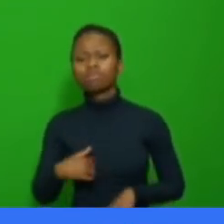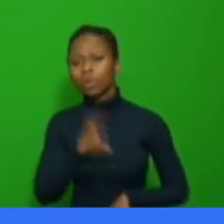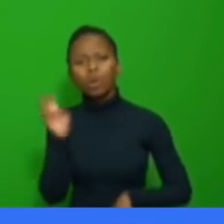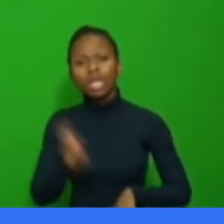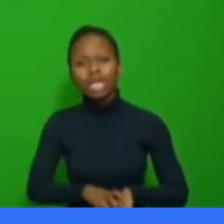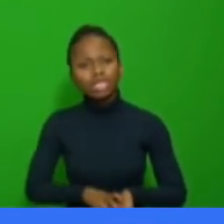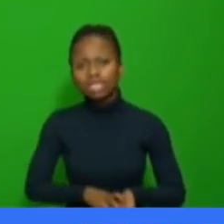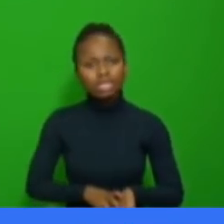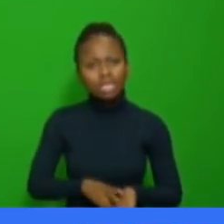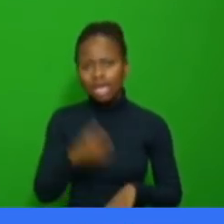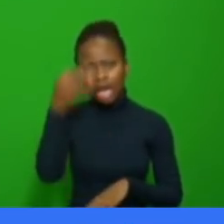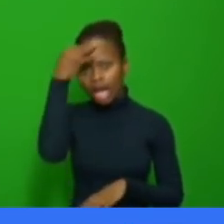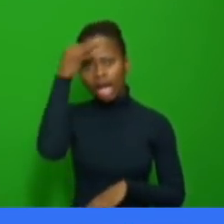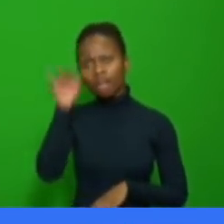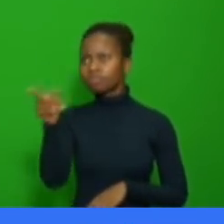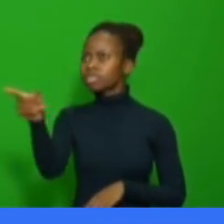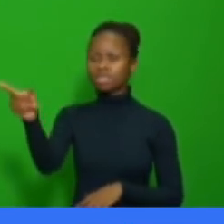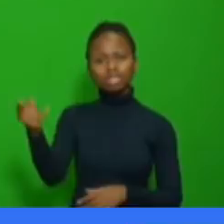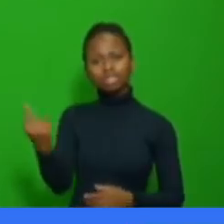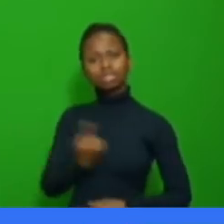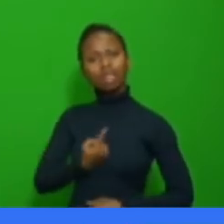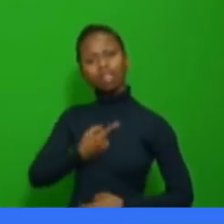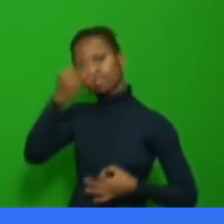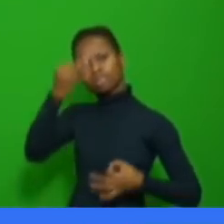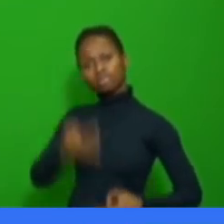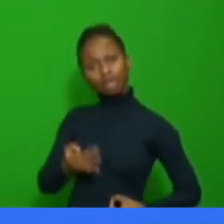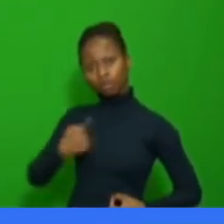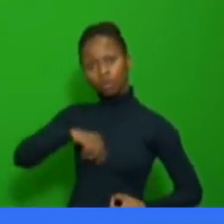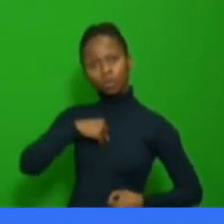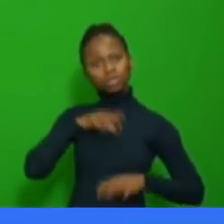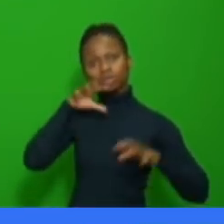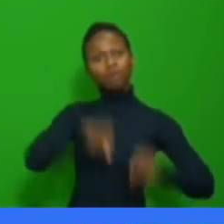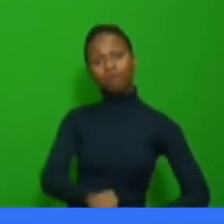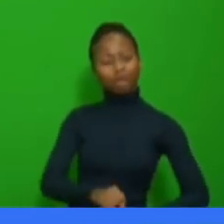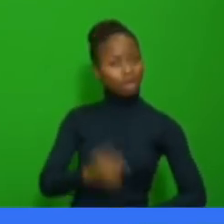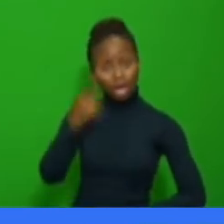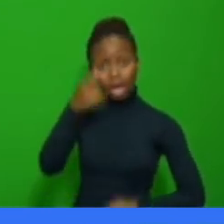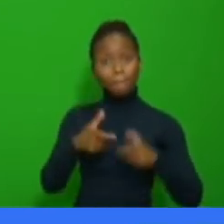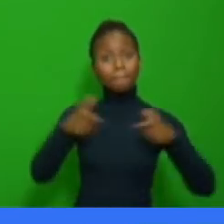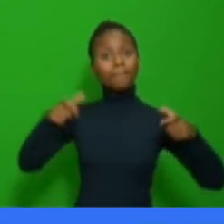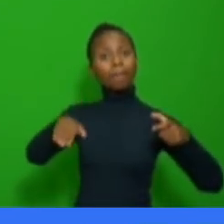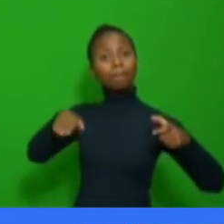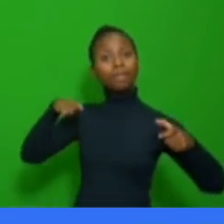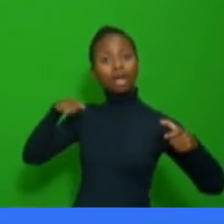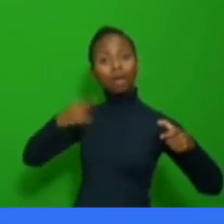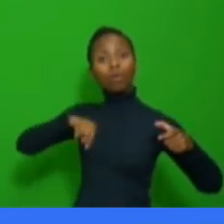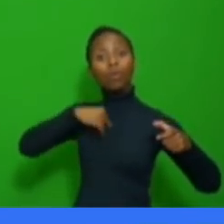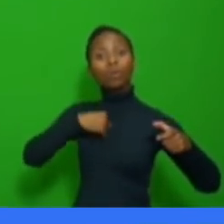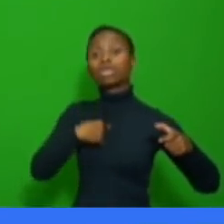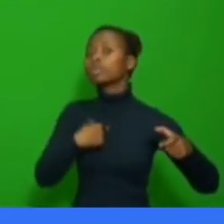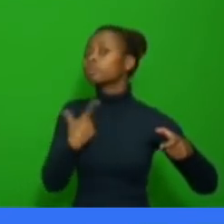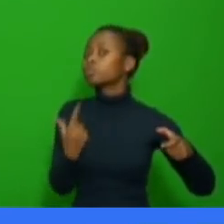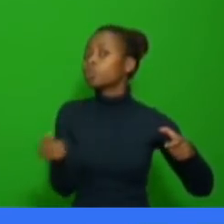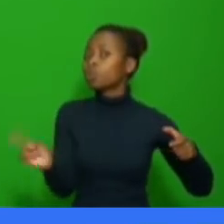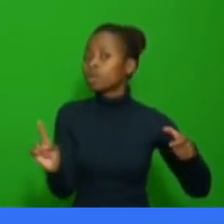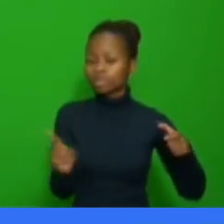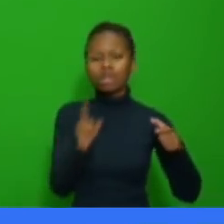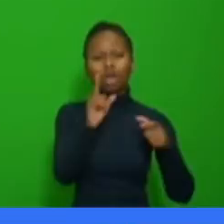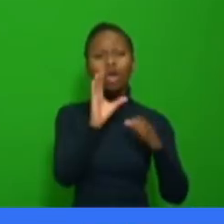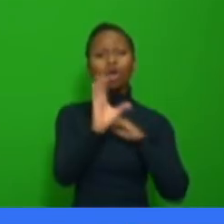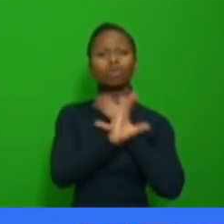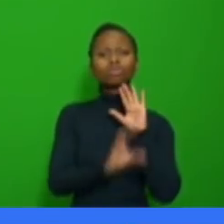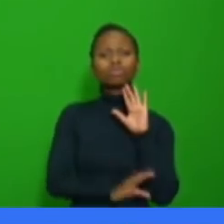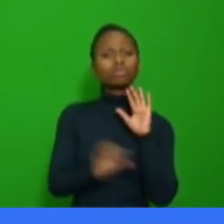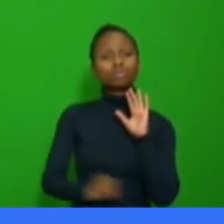or the seventh administration. The independence of the bank is enshrined in the Constitution of the Republic